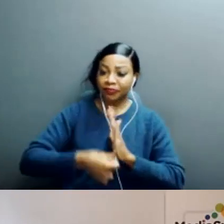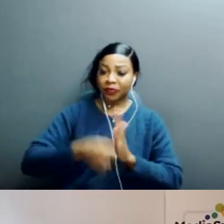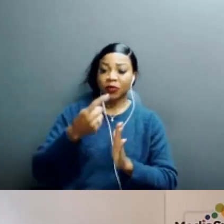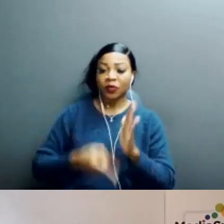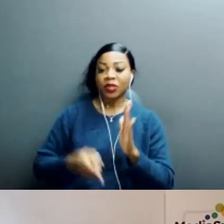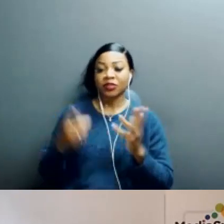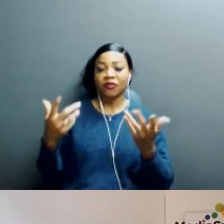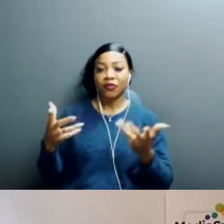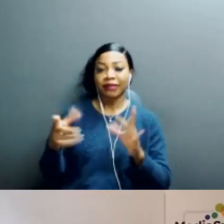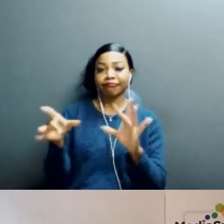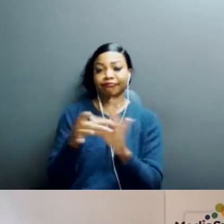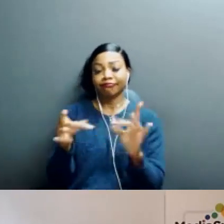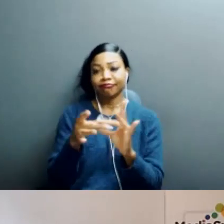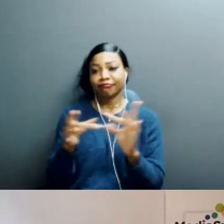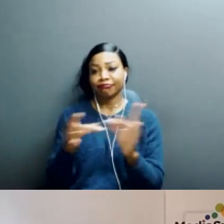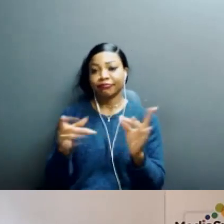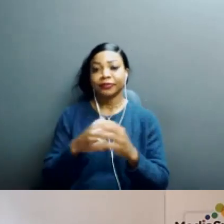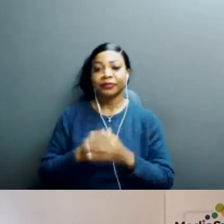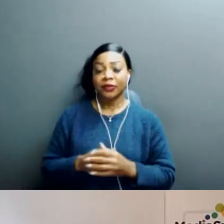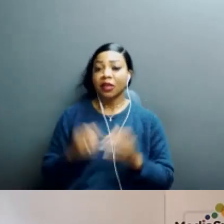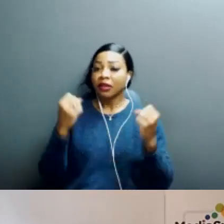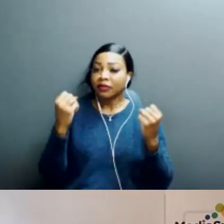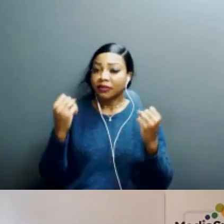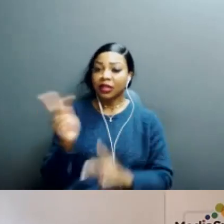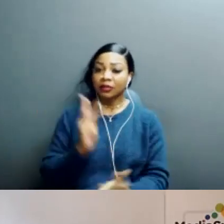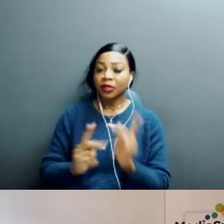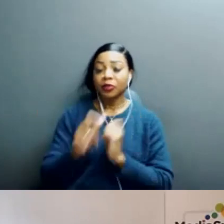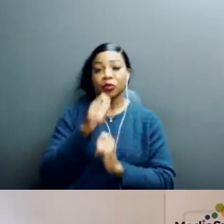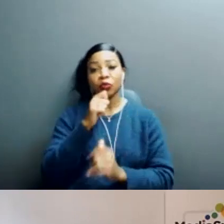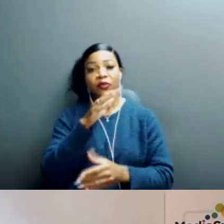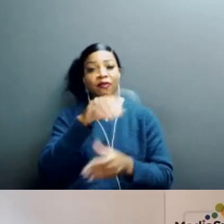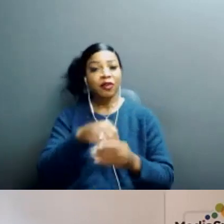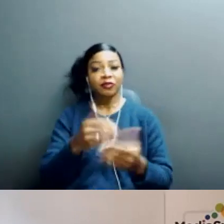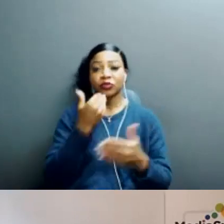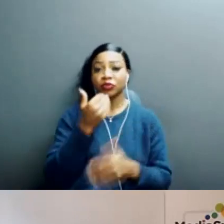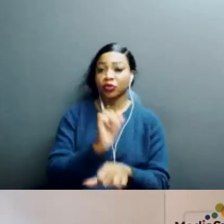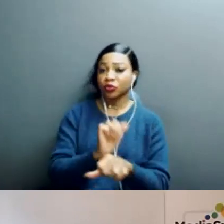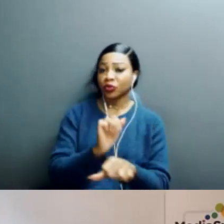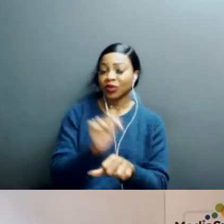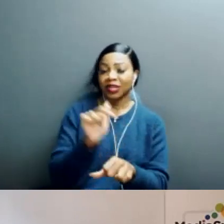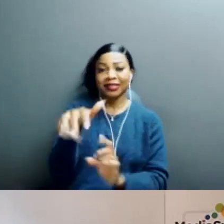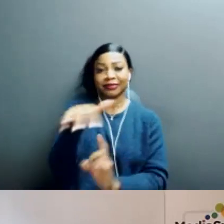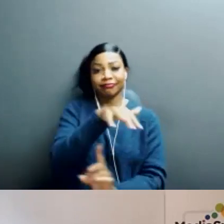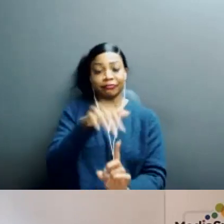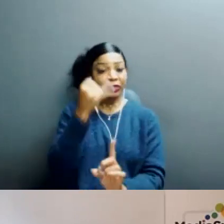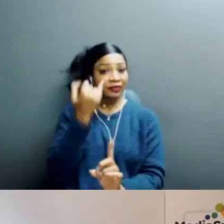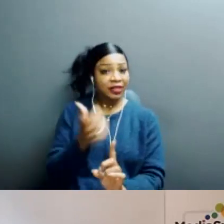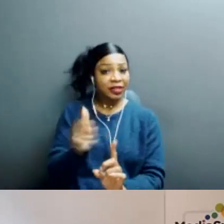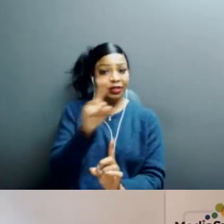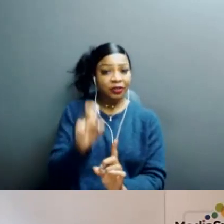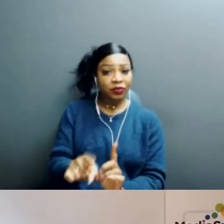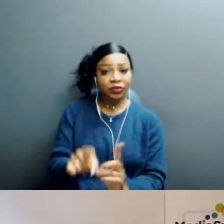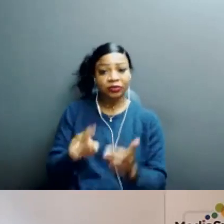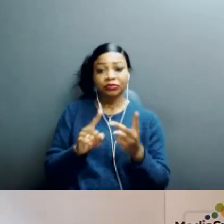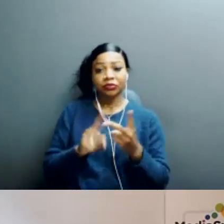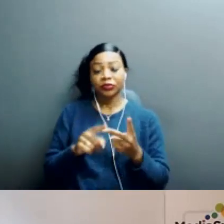been saying which is that um there are lots of folks doing really great work in this space so if you have questions or um you're